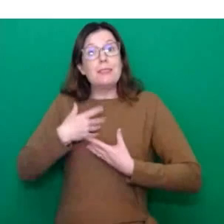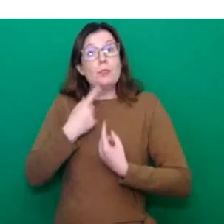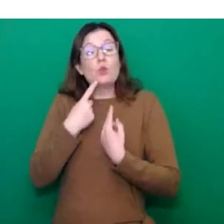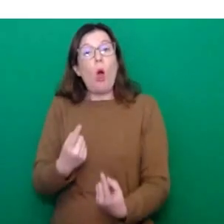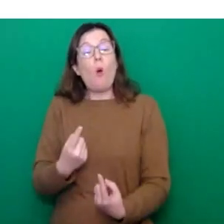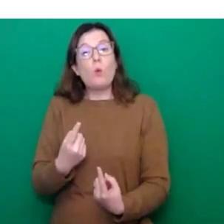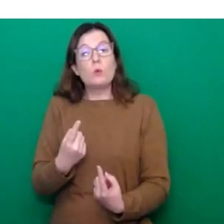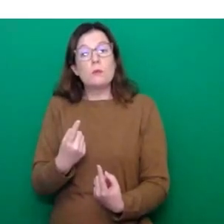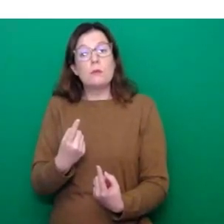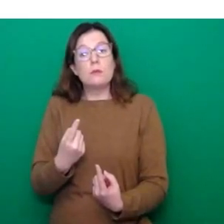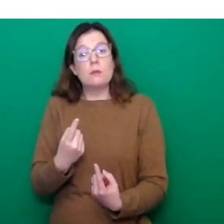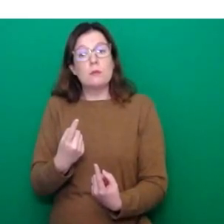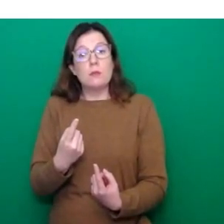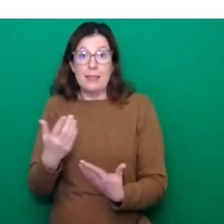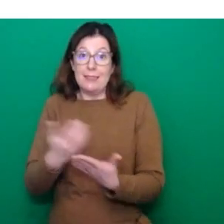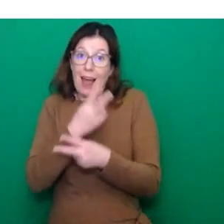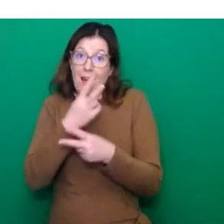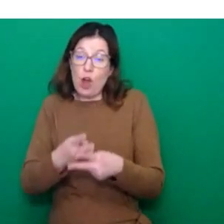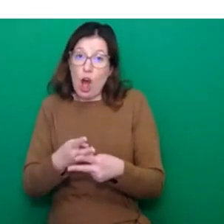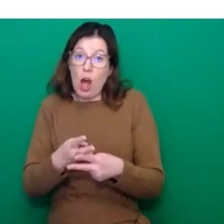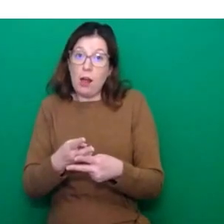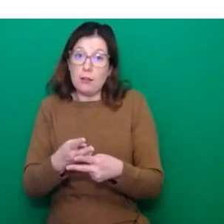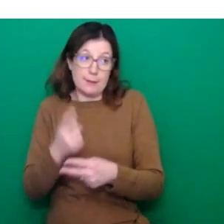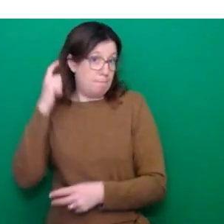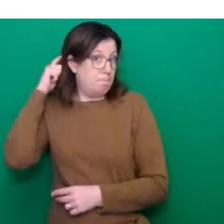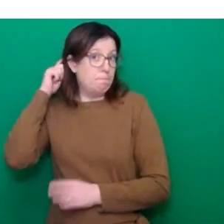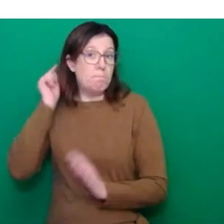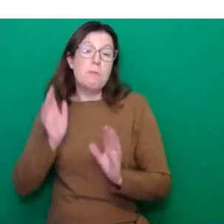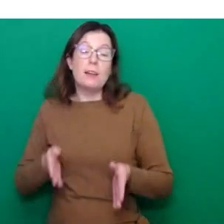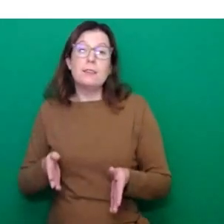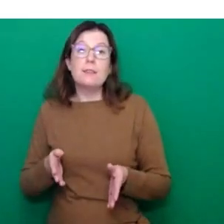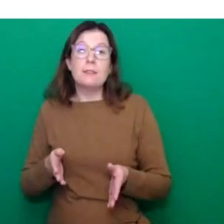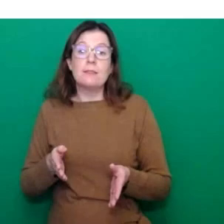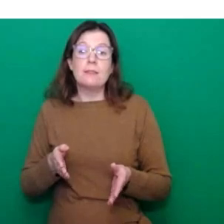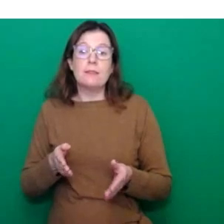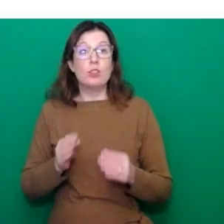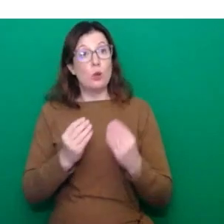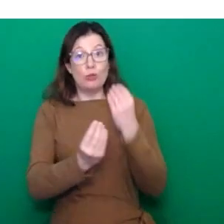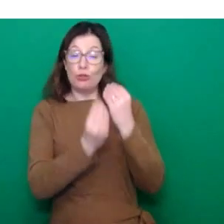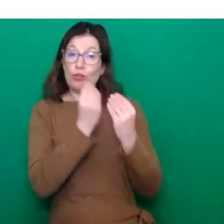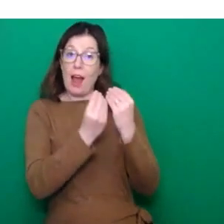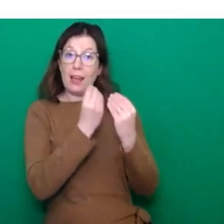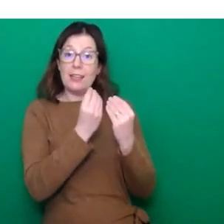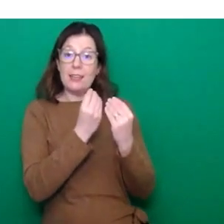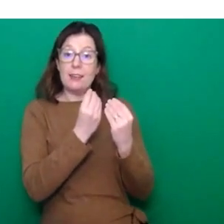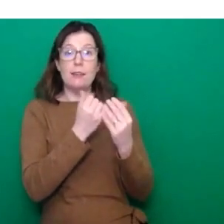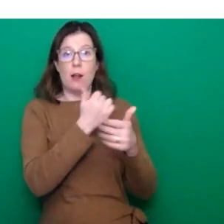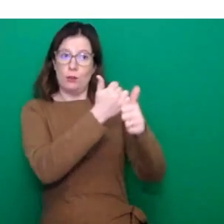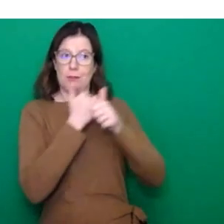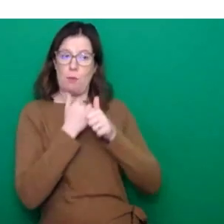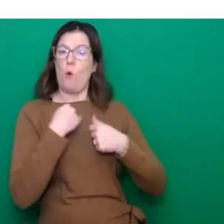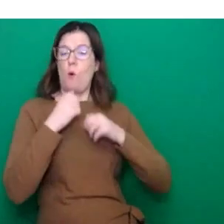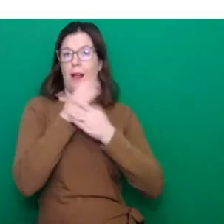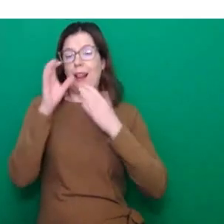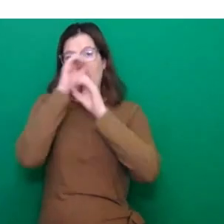have that safeguarding need in mind. And I guess in part of the training does support you with that. And like Saba said